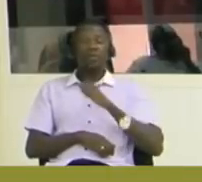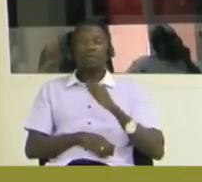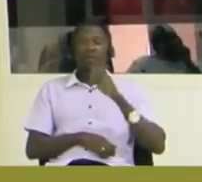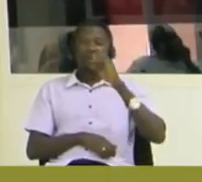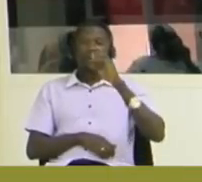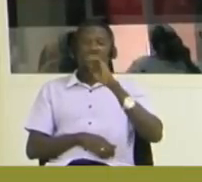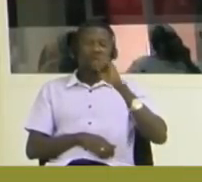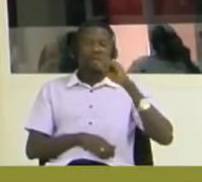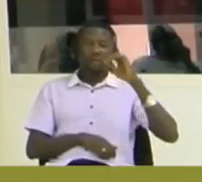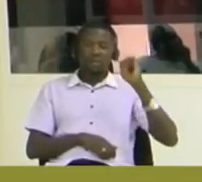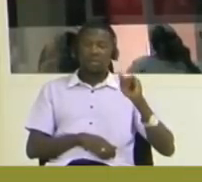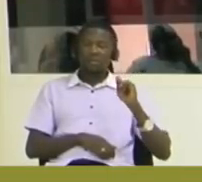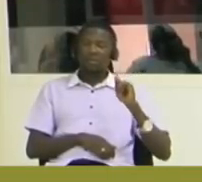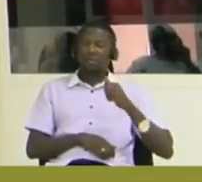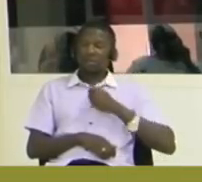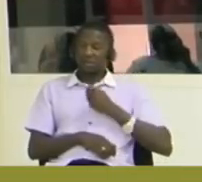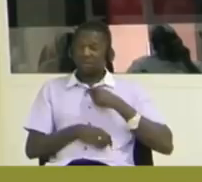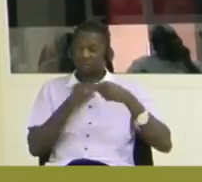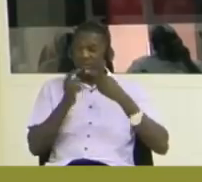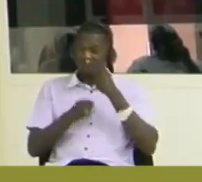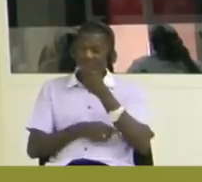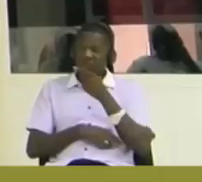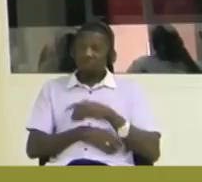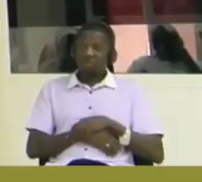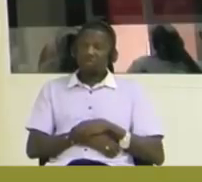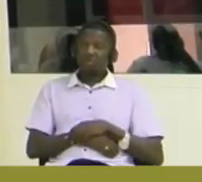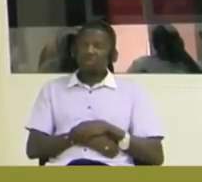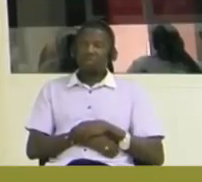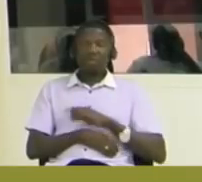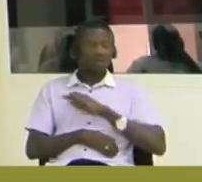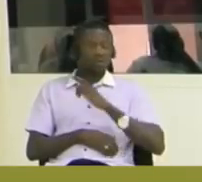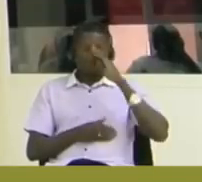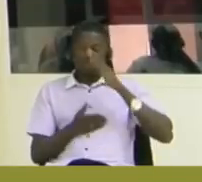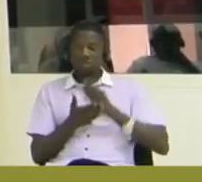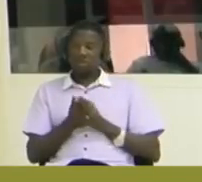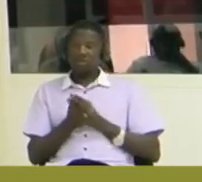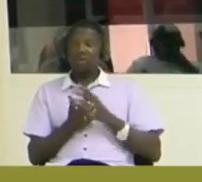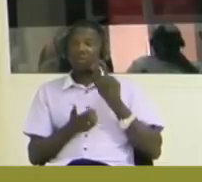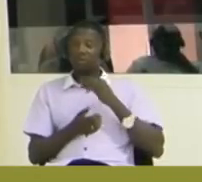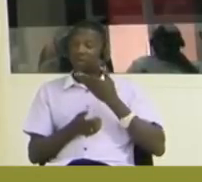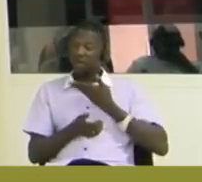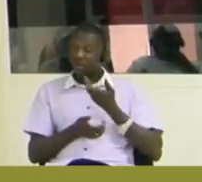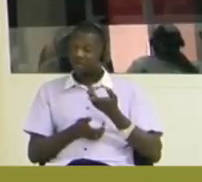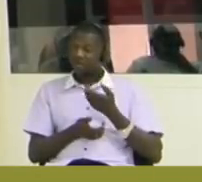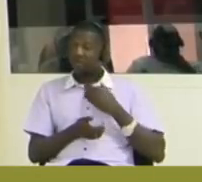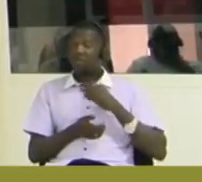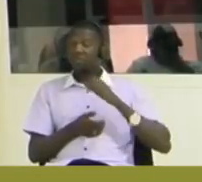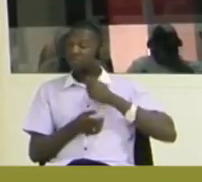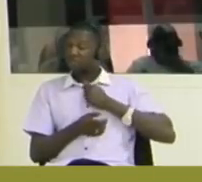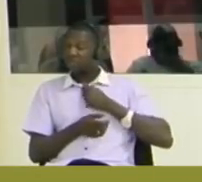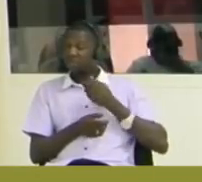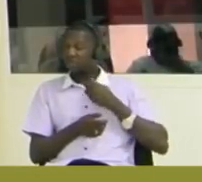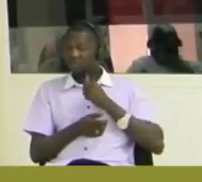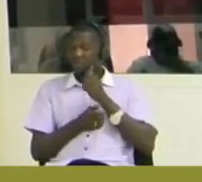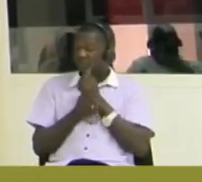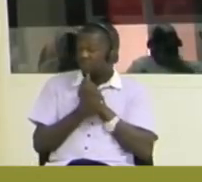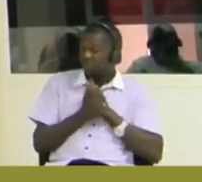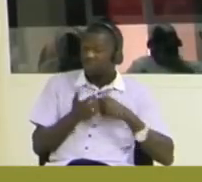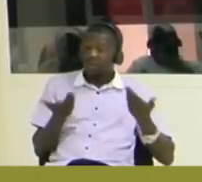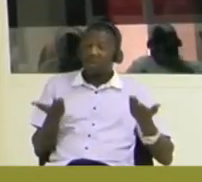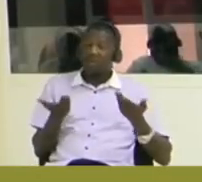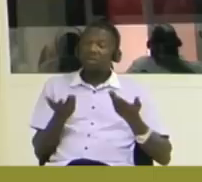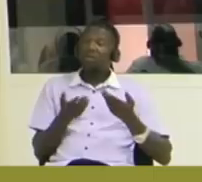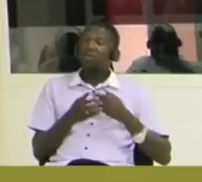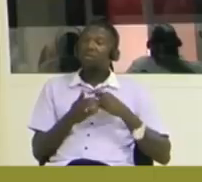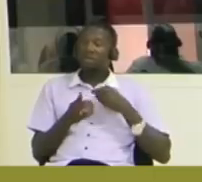Mr. Ceesay, scared of you? I don't believe so. If he was, then that fear must have been misconceived. And like I said,